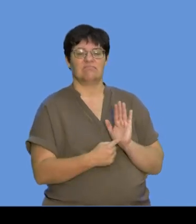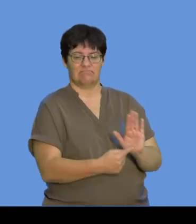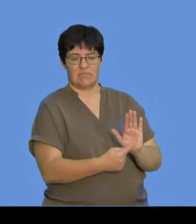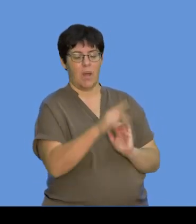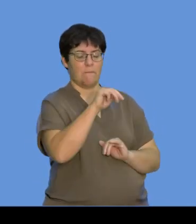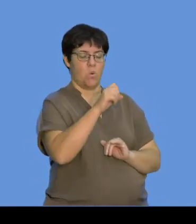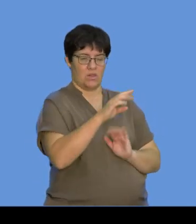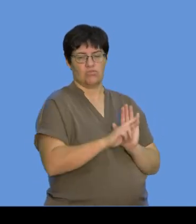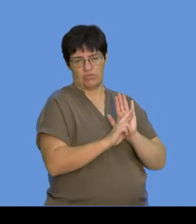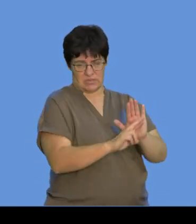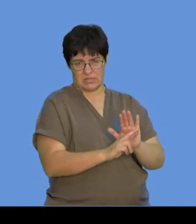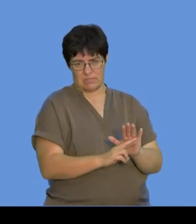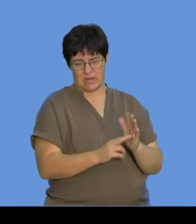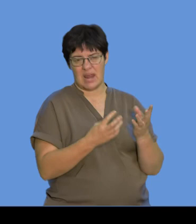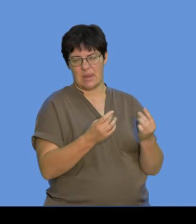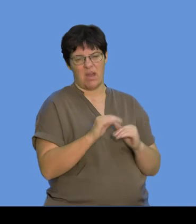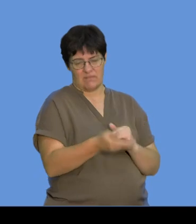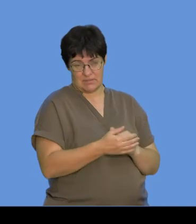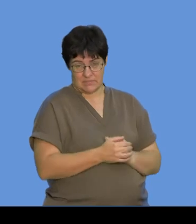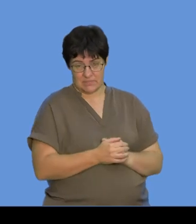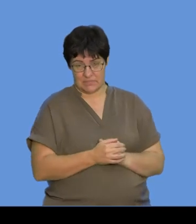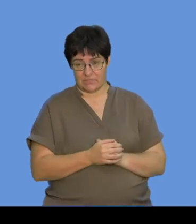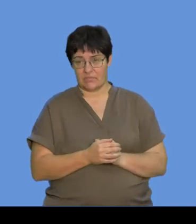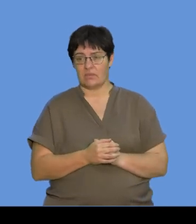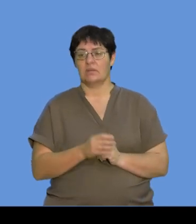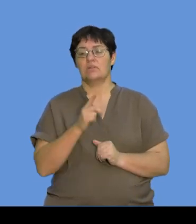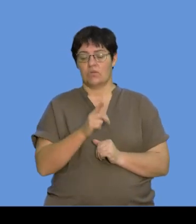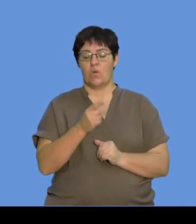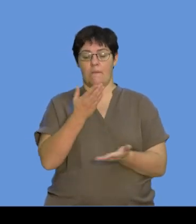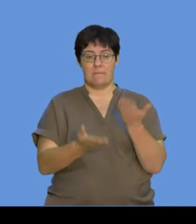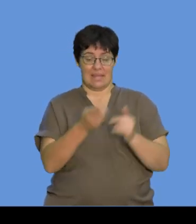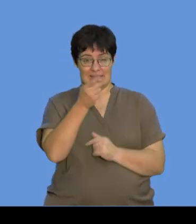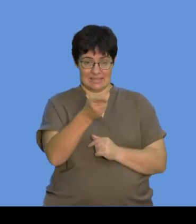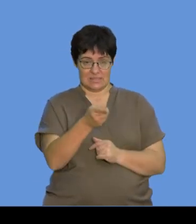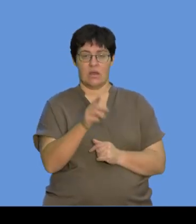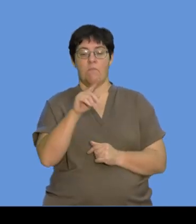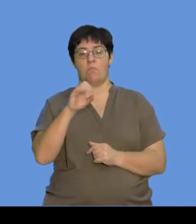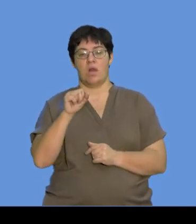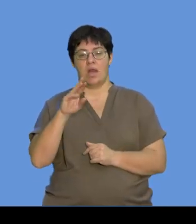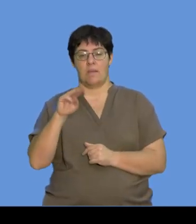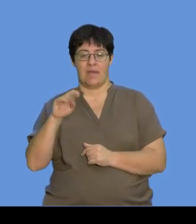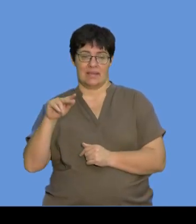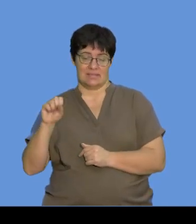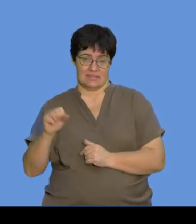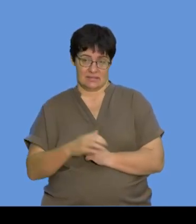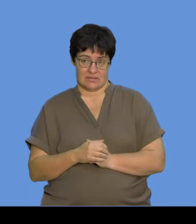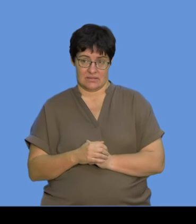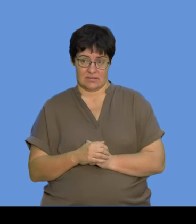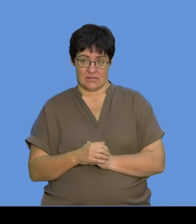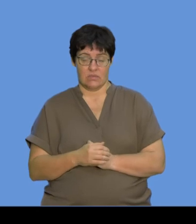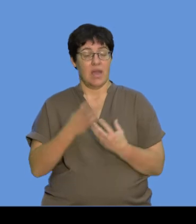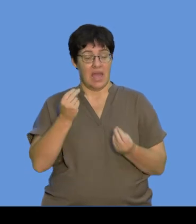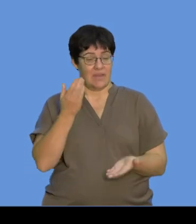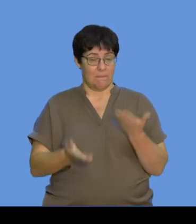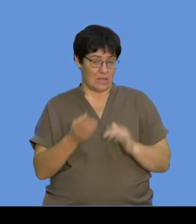okay, which is a number after all. It's mass of sample divided by molar mass, okay? Now, do we have the mass of the